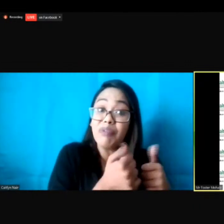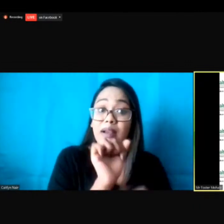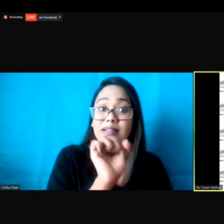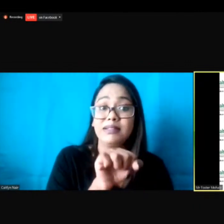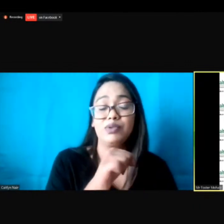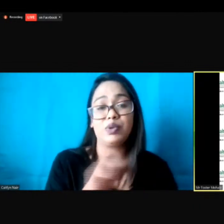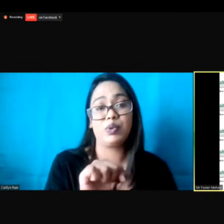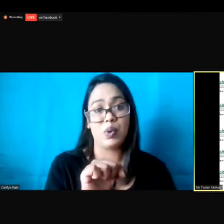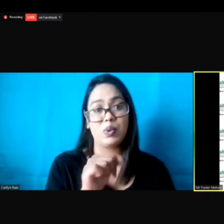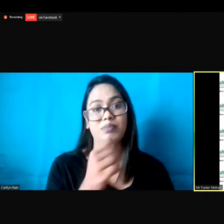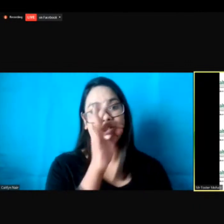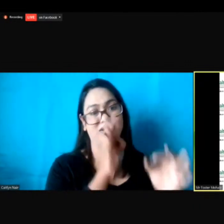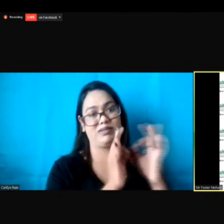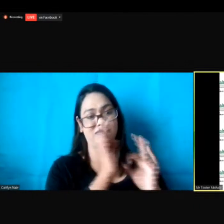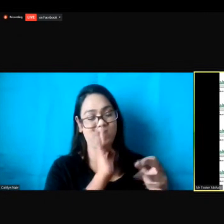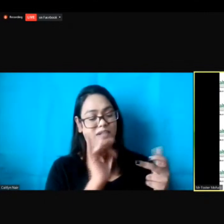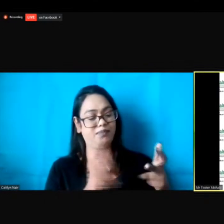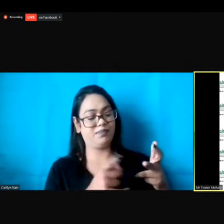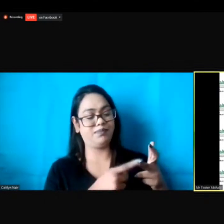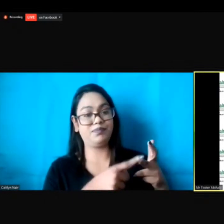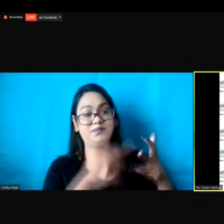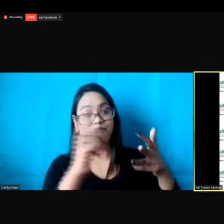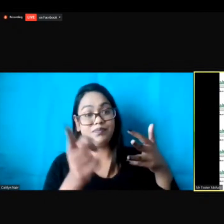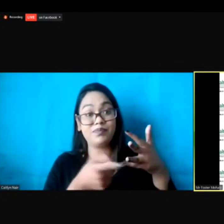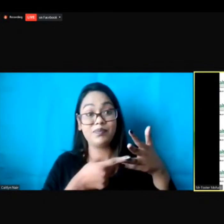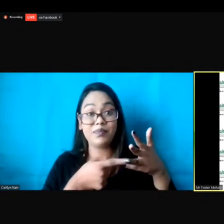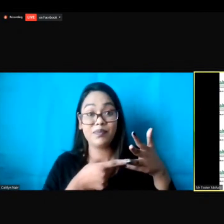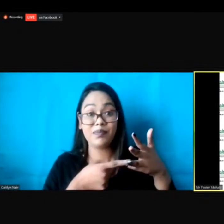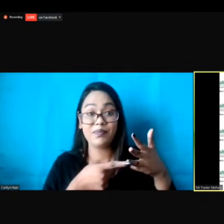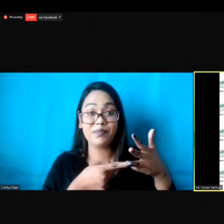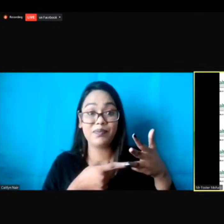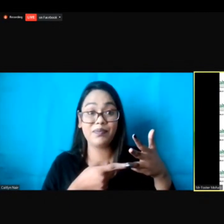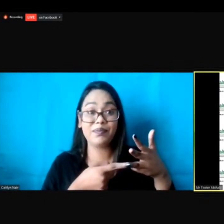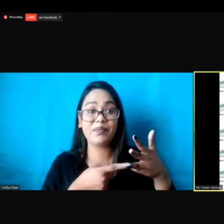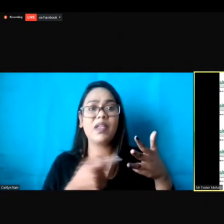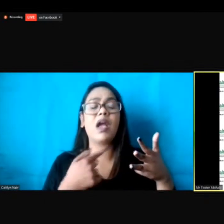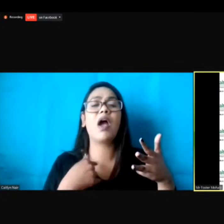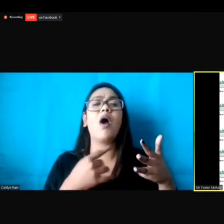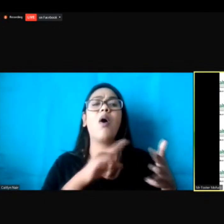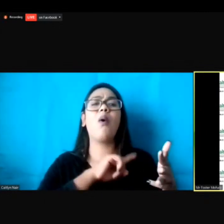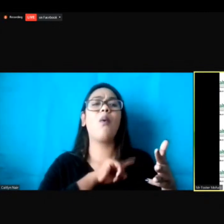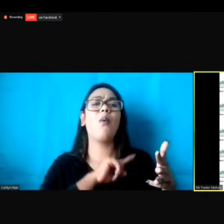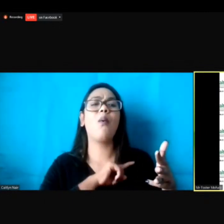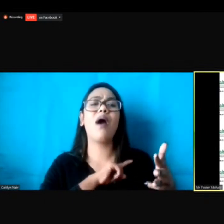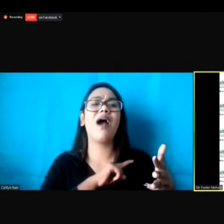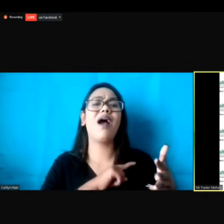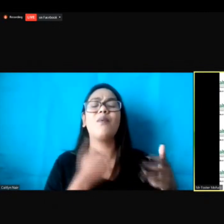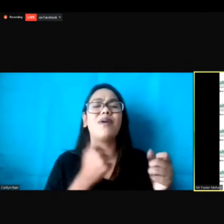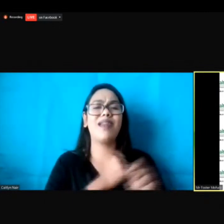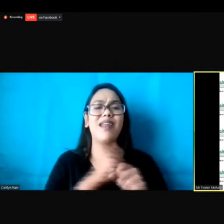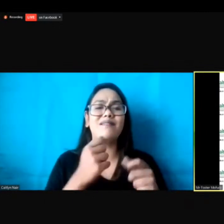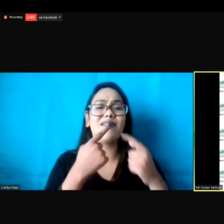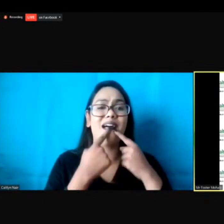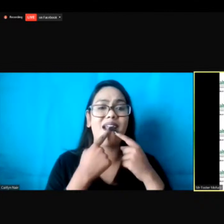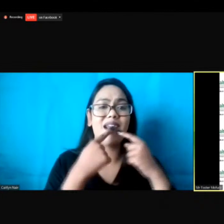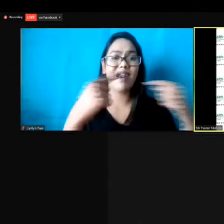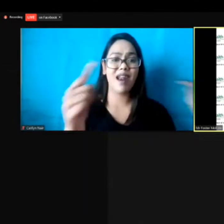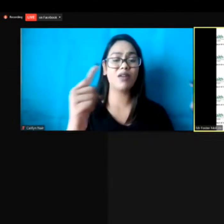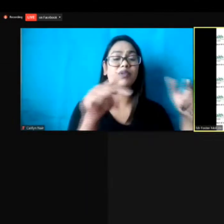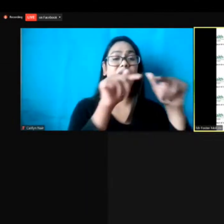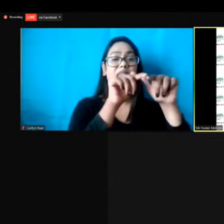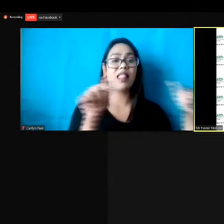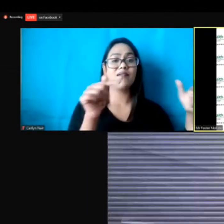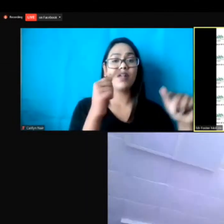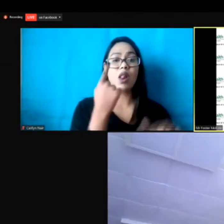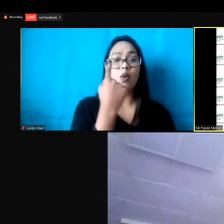minister explain why the decision to stay on alert level 1 was not announced either by president or deputy as the culture?